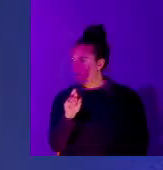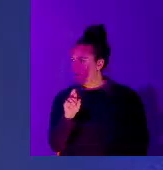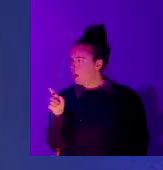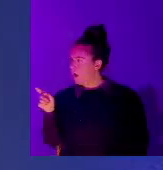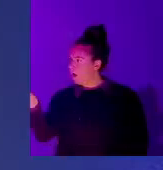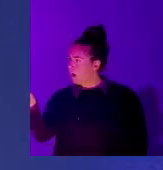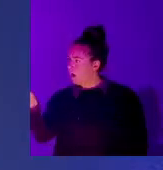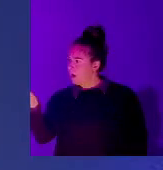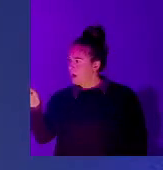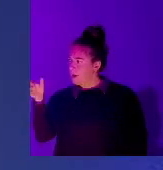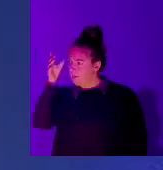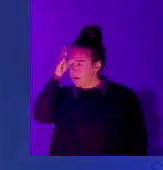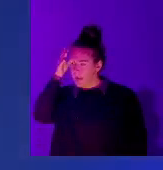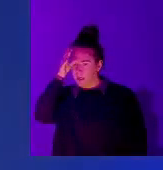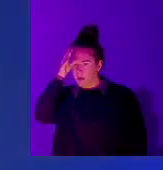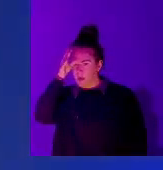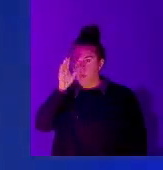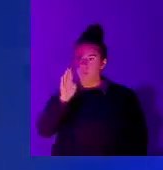Bradley. Yeah, Bradley. But anyway,